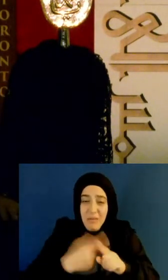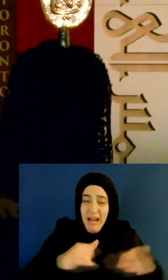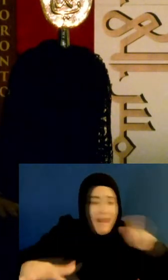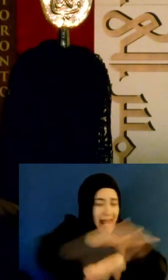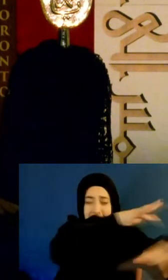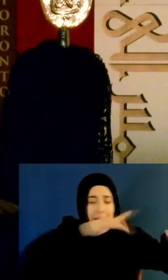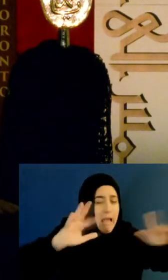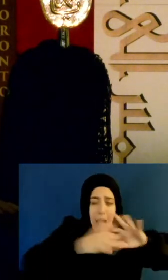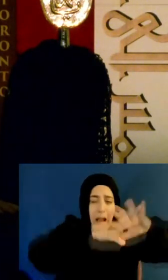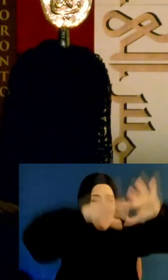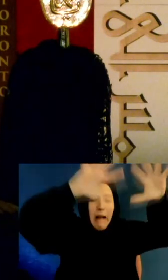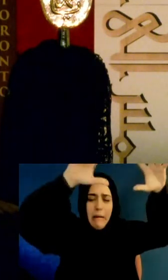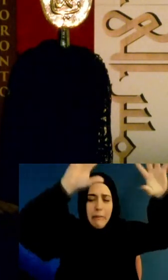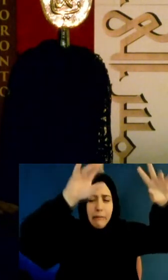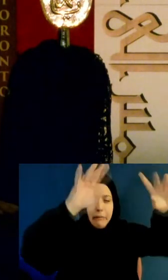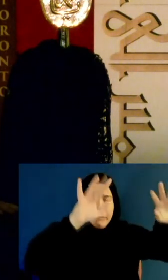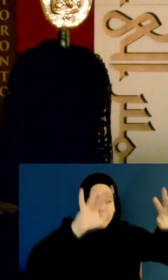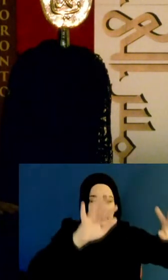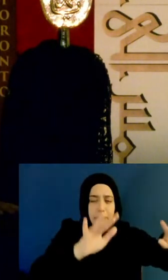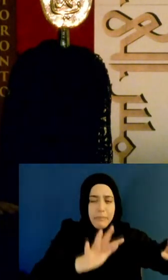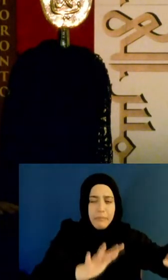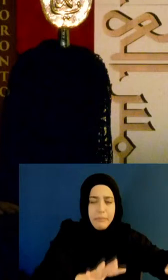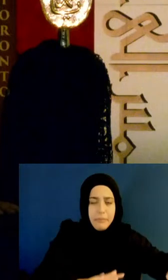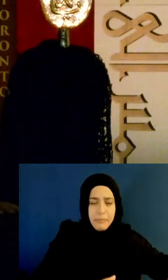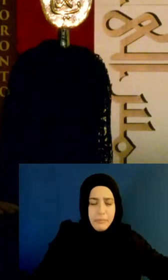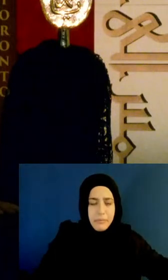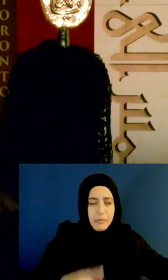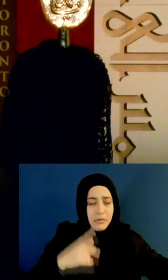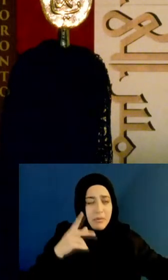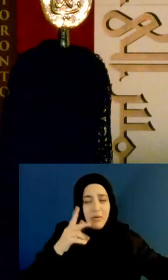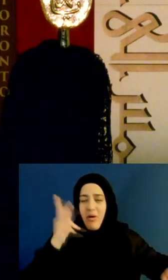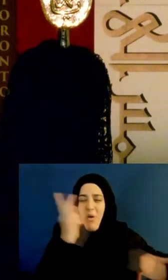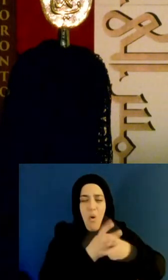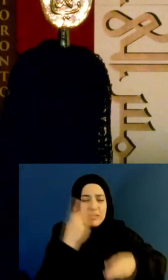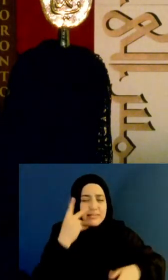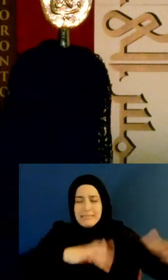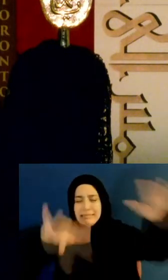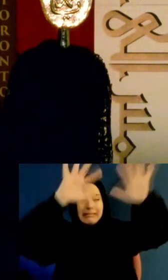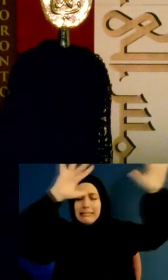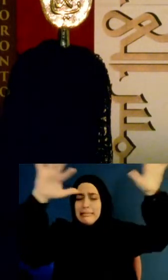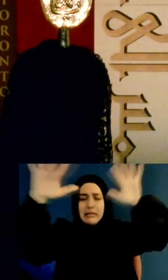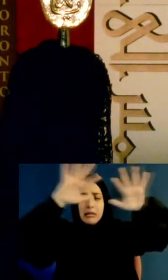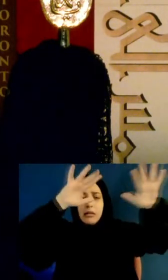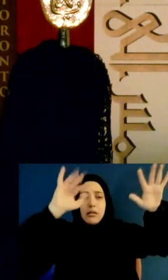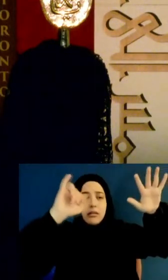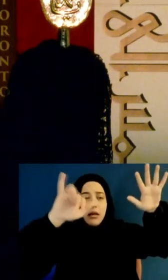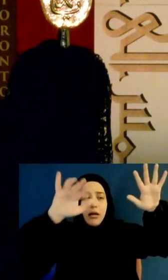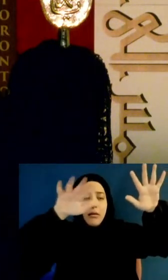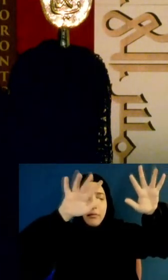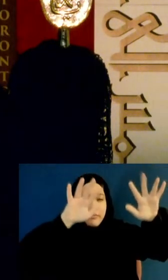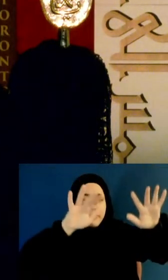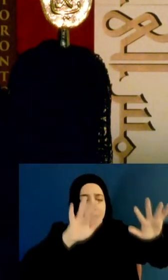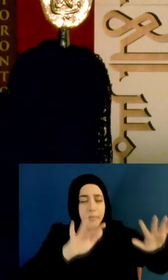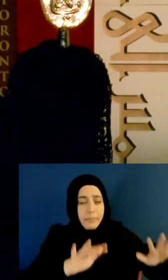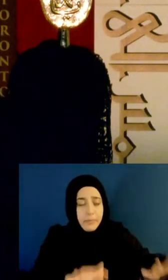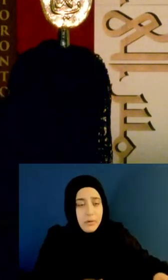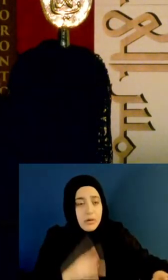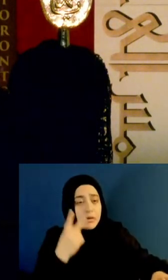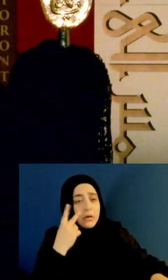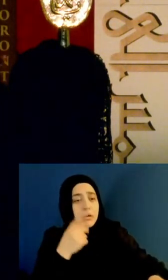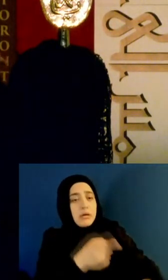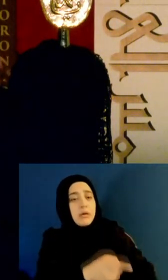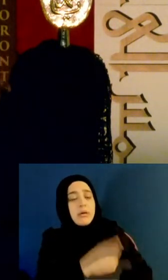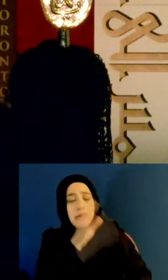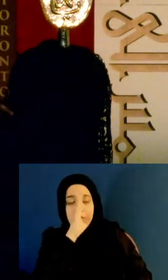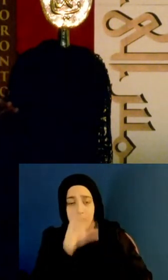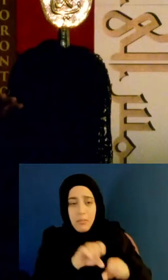al-Hussein was sitting at the head of Qasim. Qasim was moving his broken legs up and